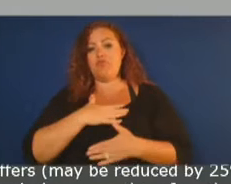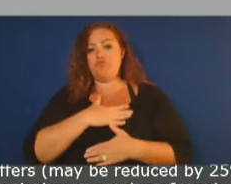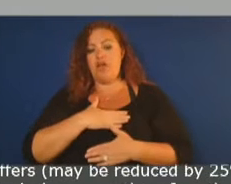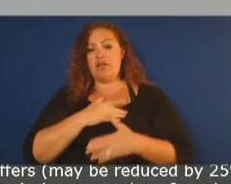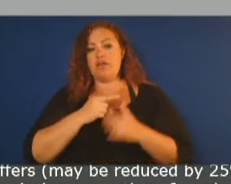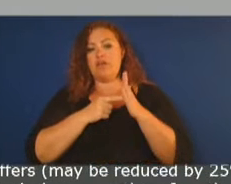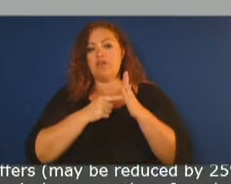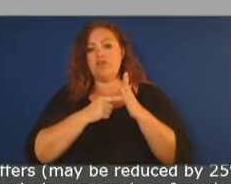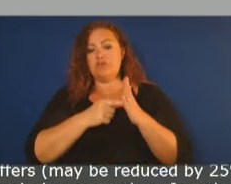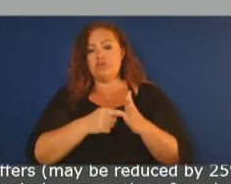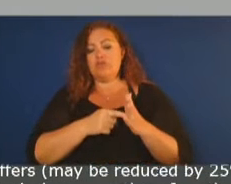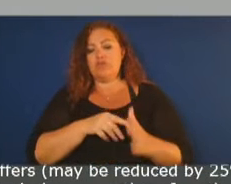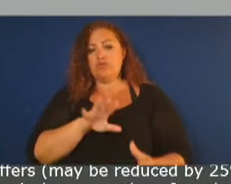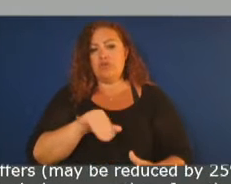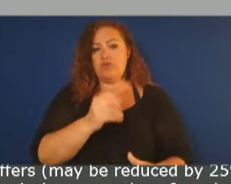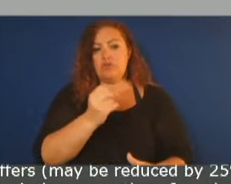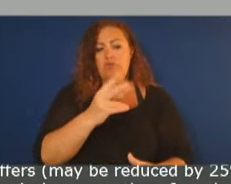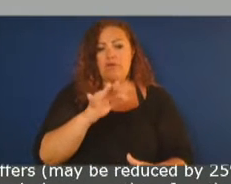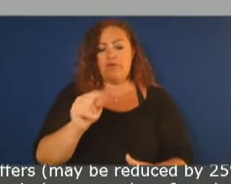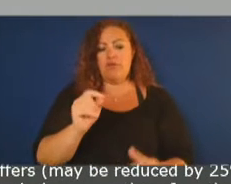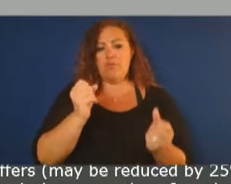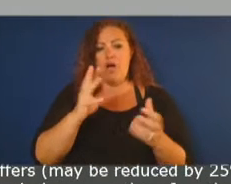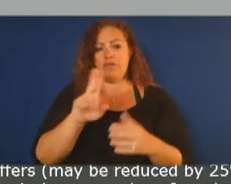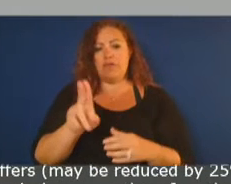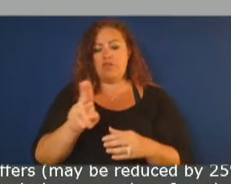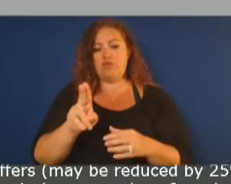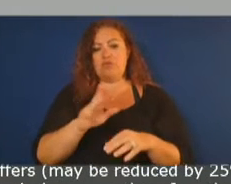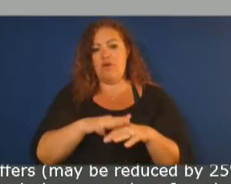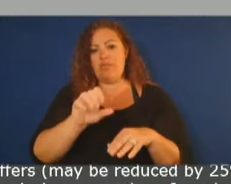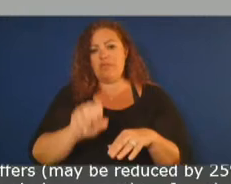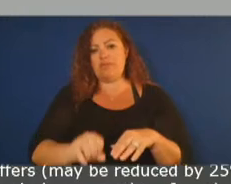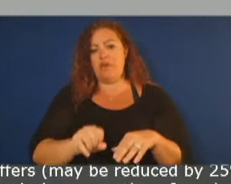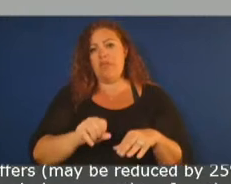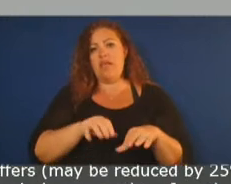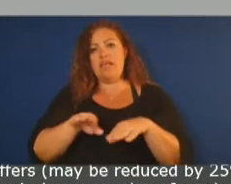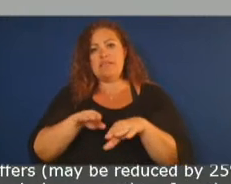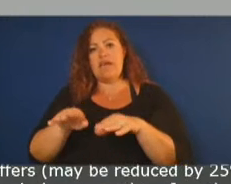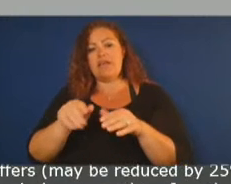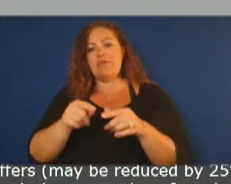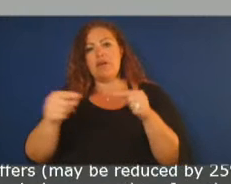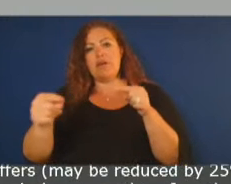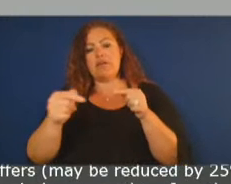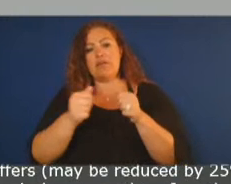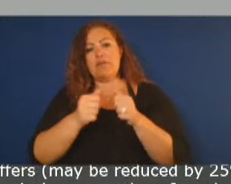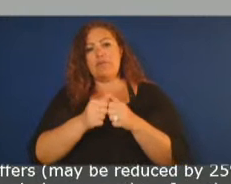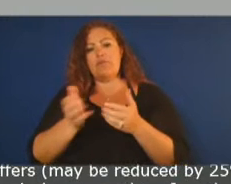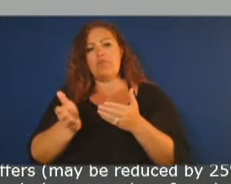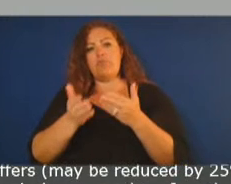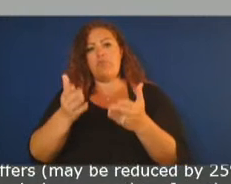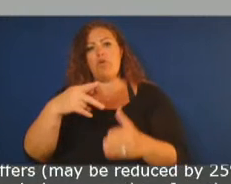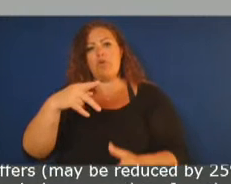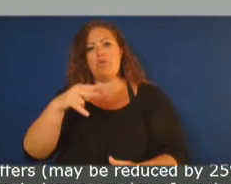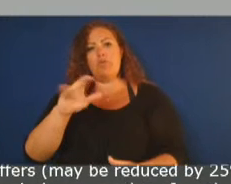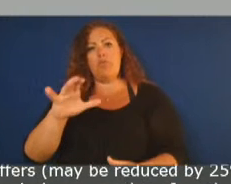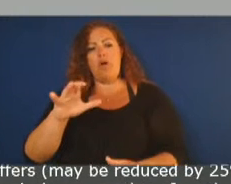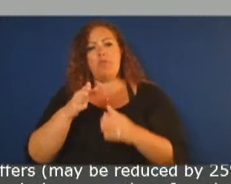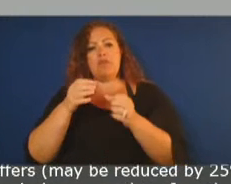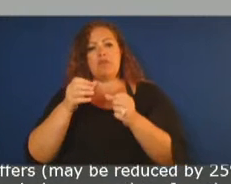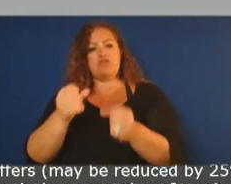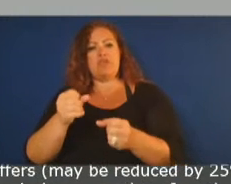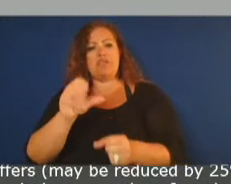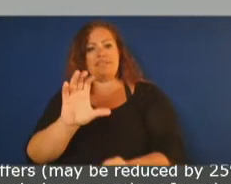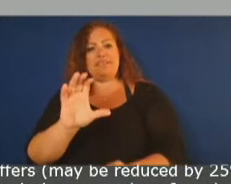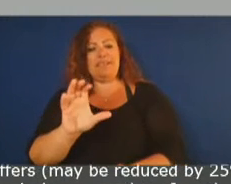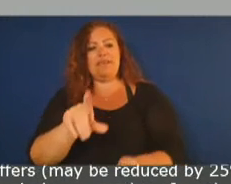multiuse path running along the southern portion of the site connecting sidewalk along opposite sides of proposed public Street c uh